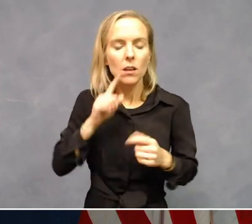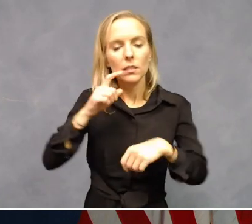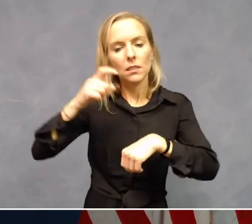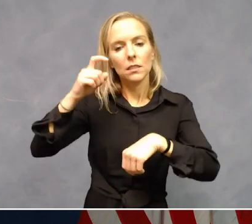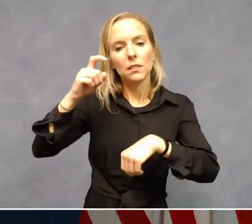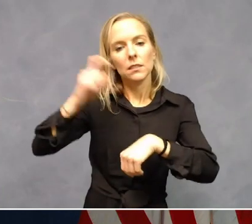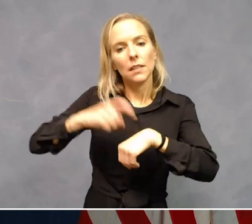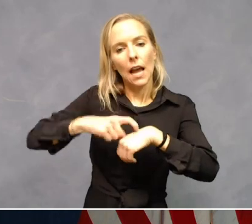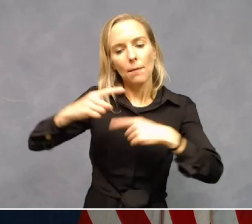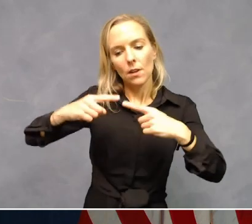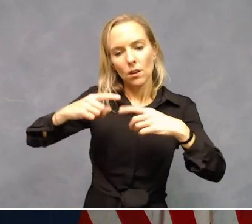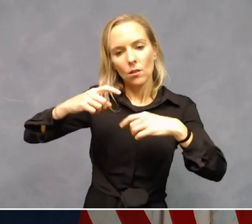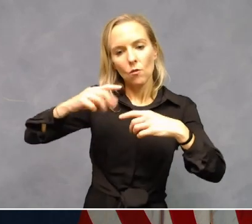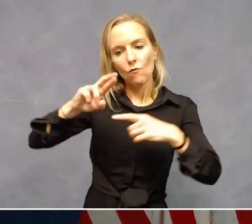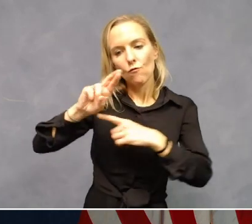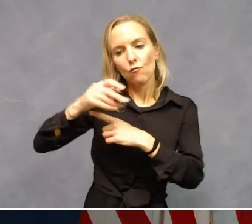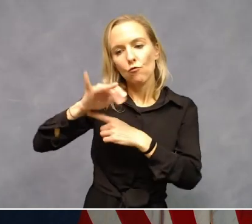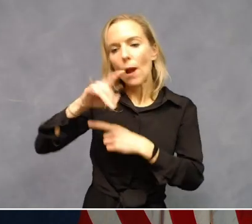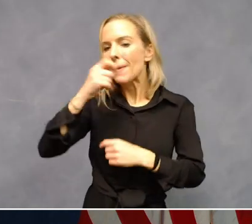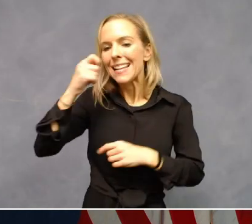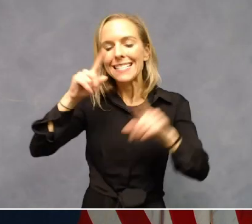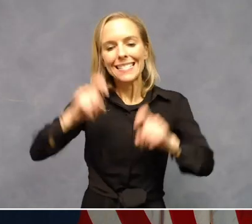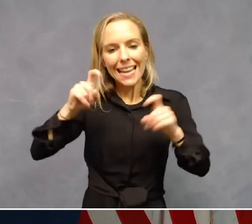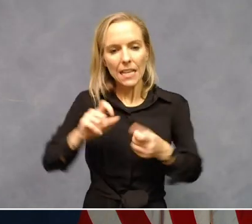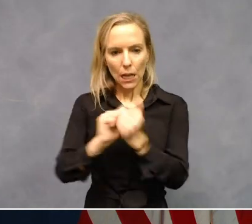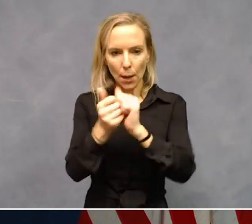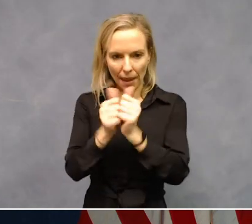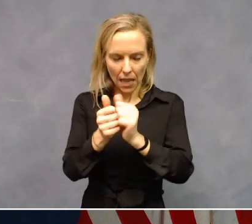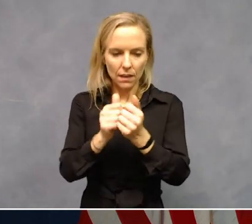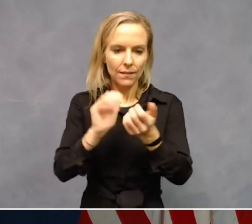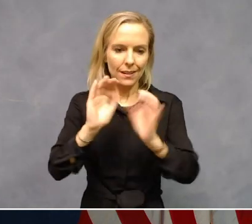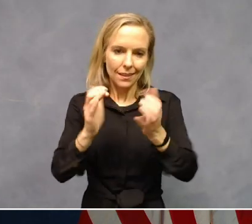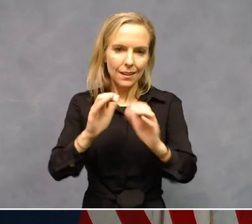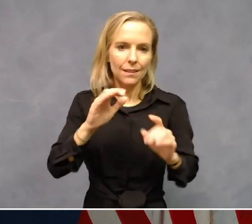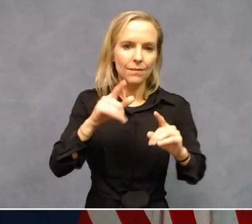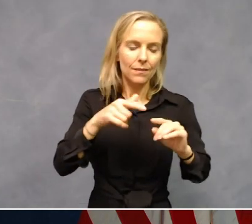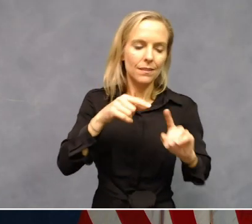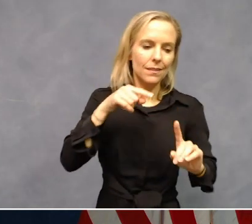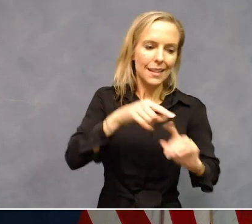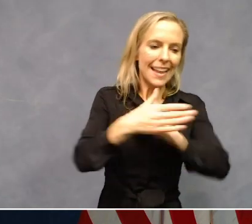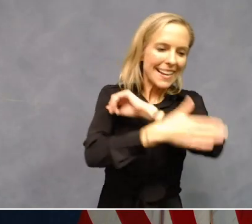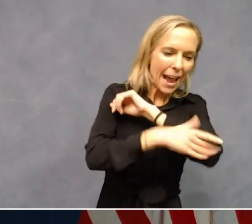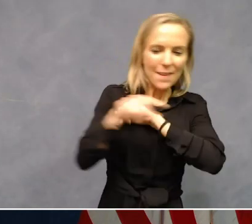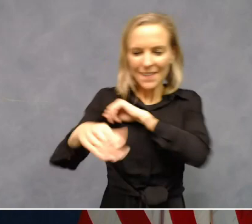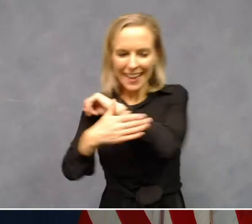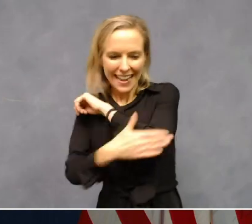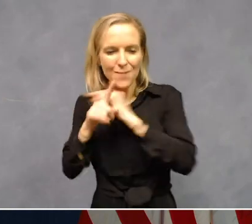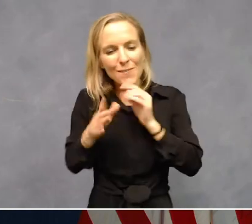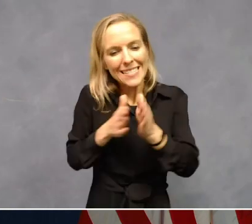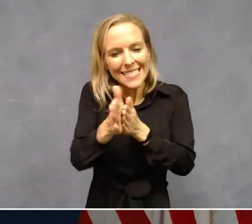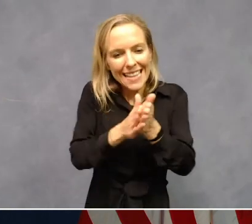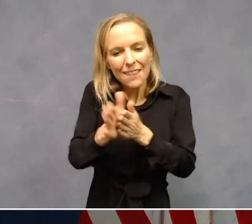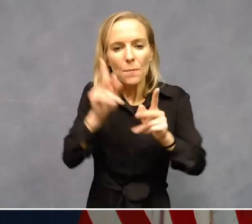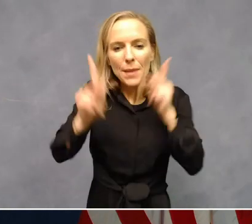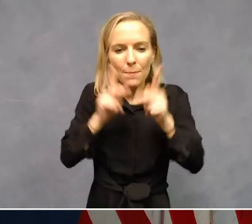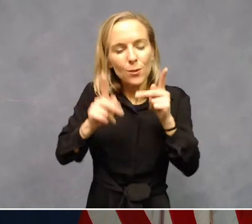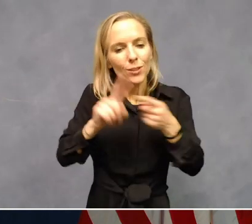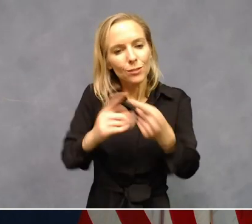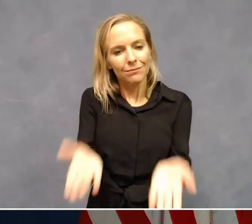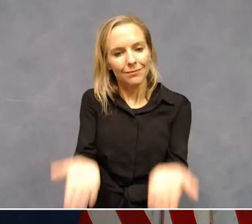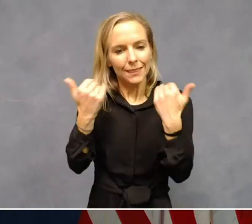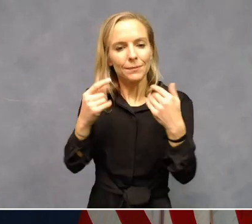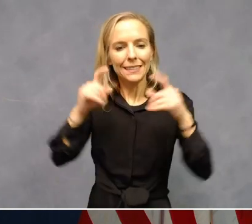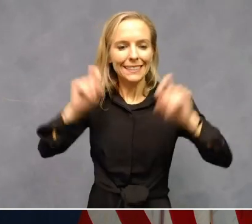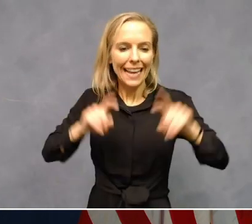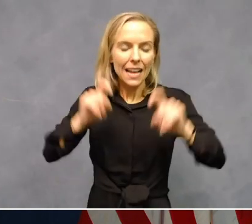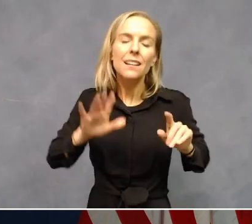isolate competitive campaign between two counties with incentives for residents to come forward and get tested. This is the concept